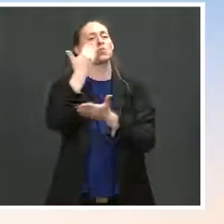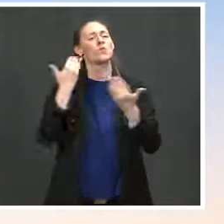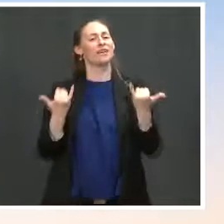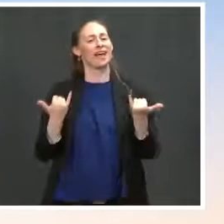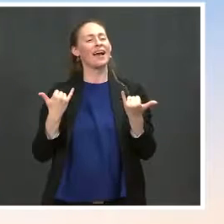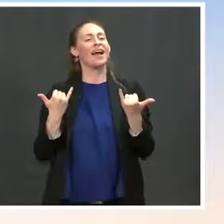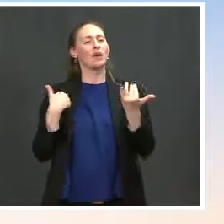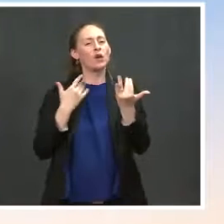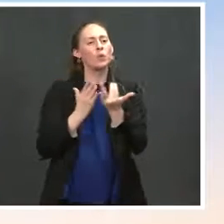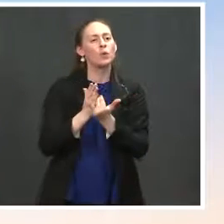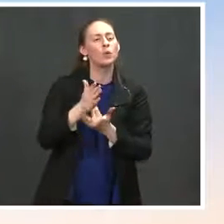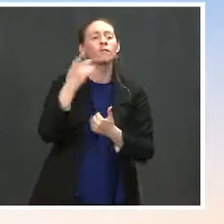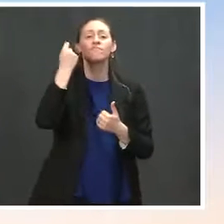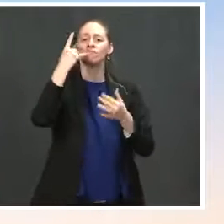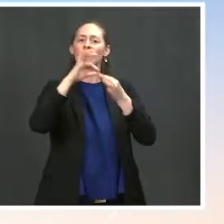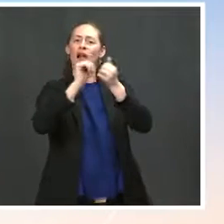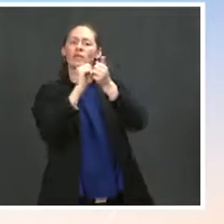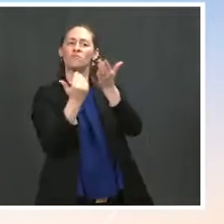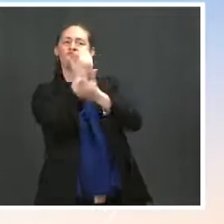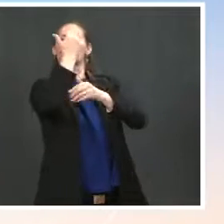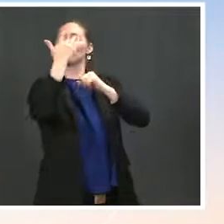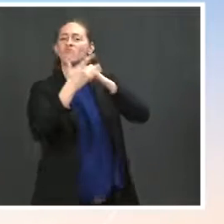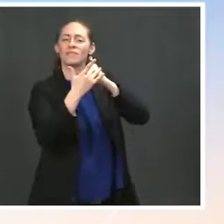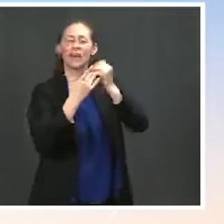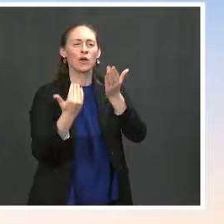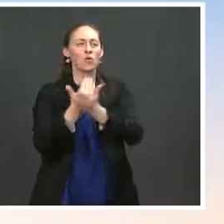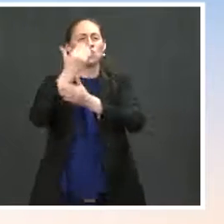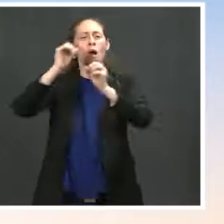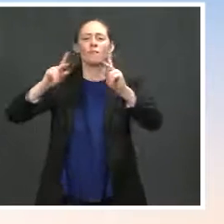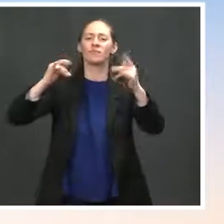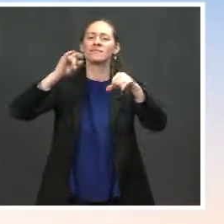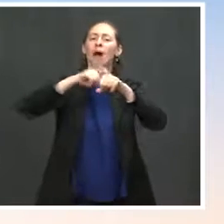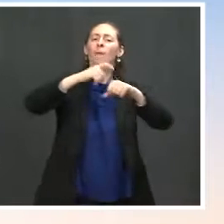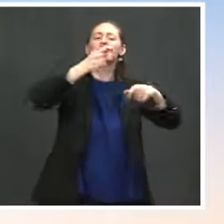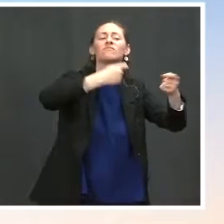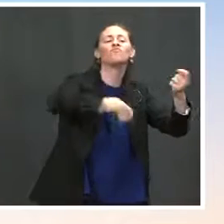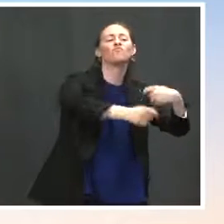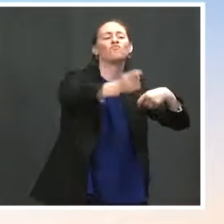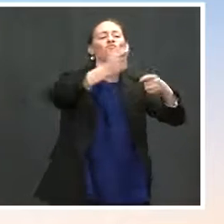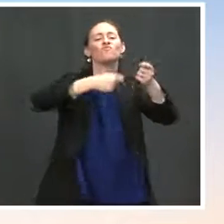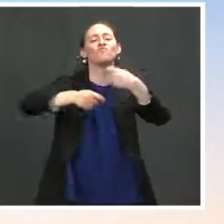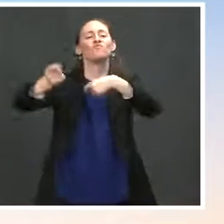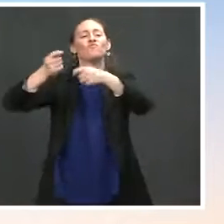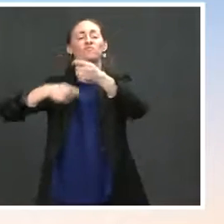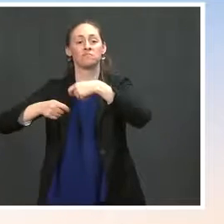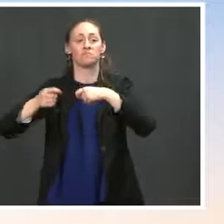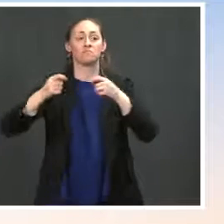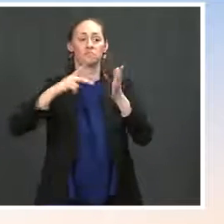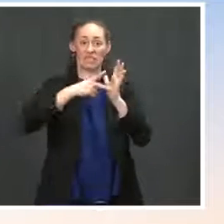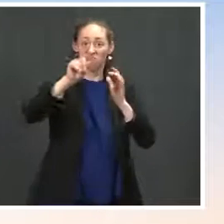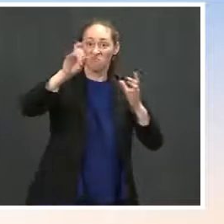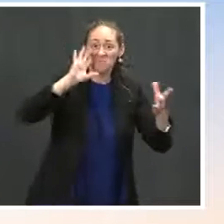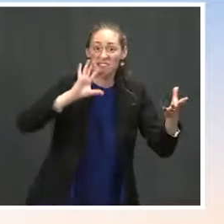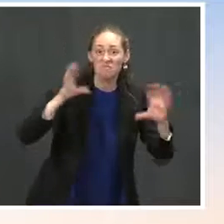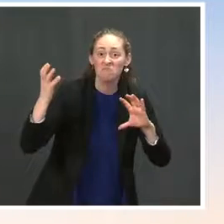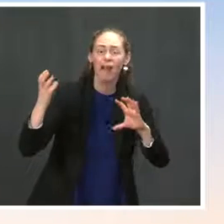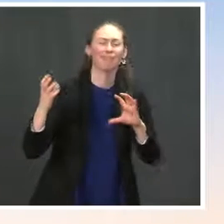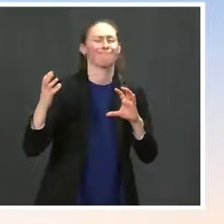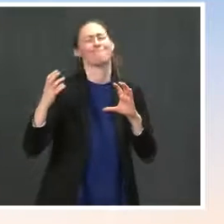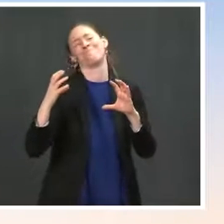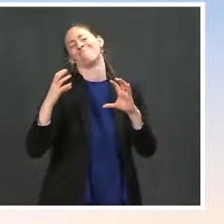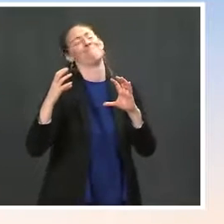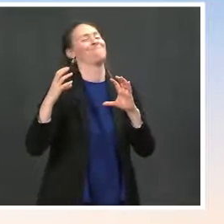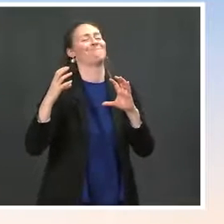you know, new opportunity. And I don't think it's going to mean that much dislocation, frankly. It's going to mean some